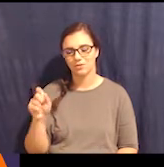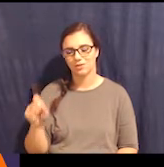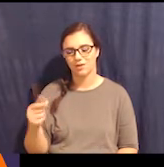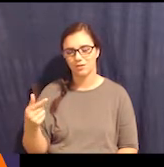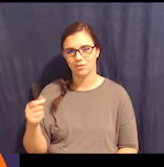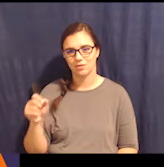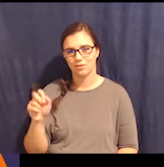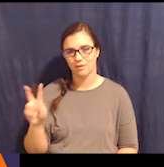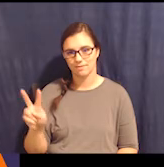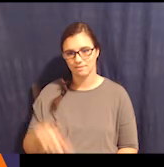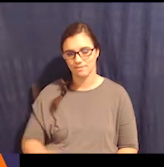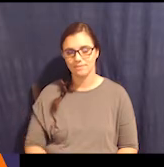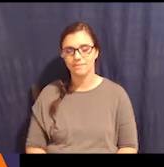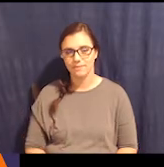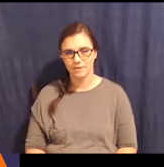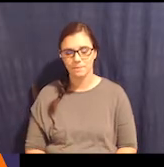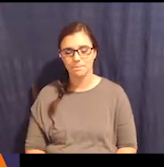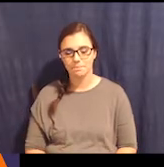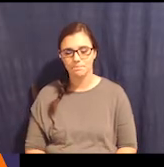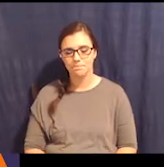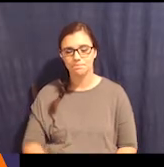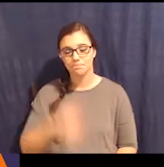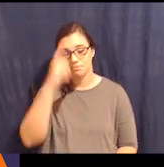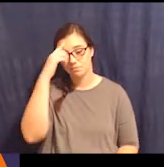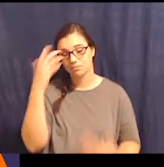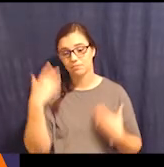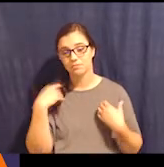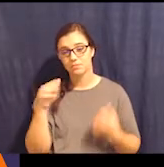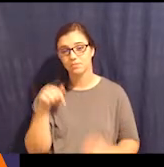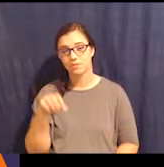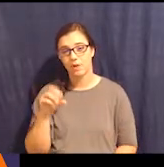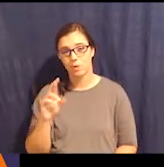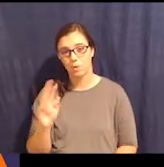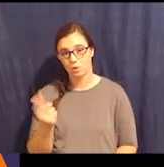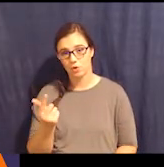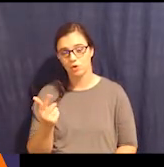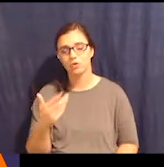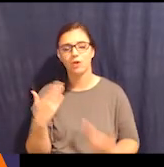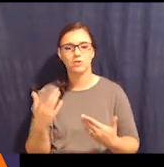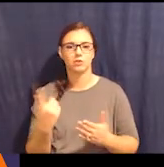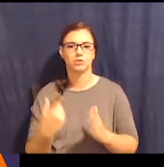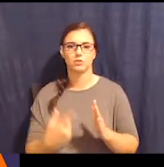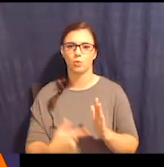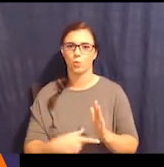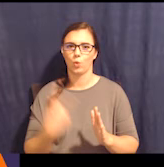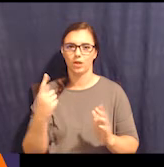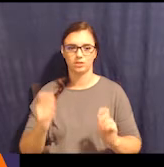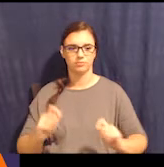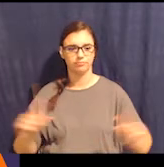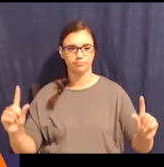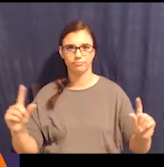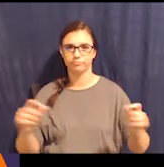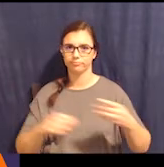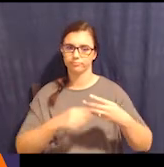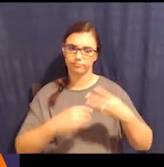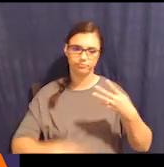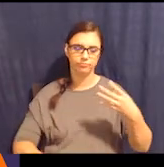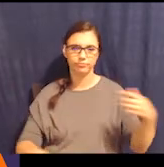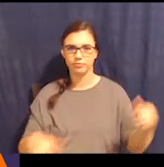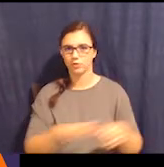Mentalhealth.org offers a one-stop access to comprehensive mental health information, and they